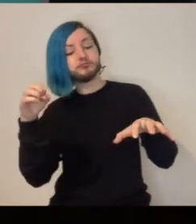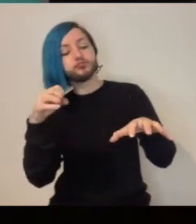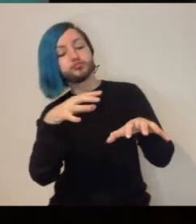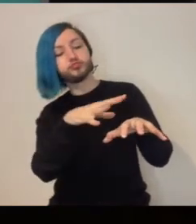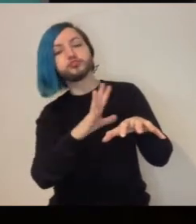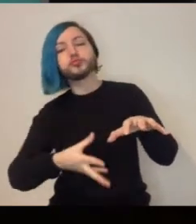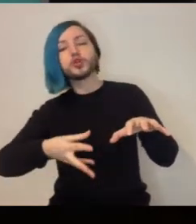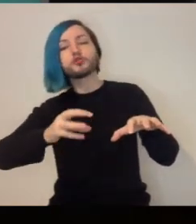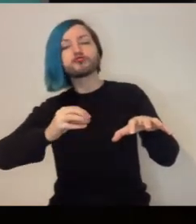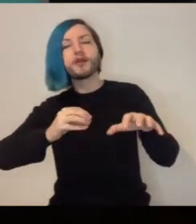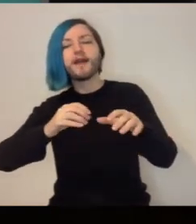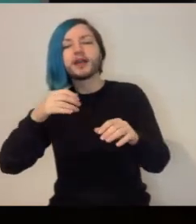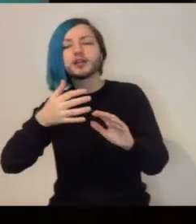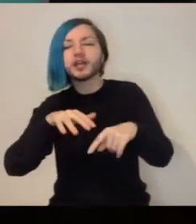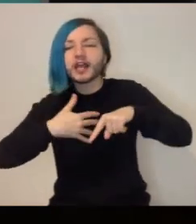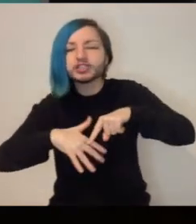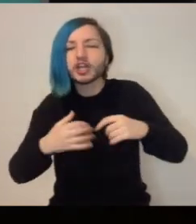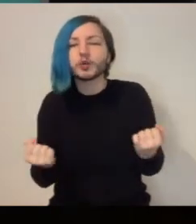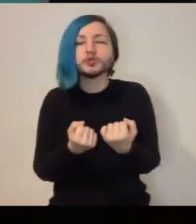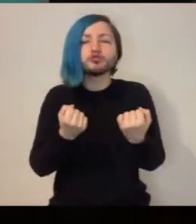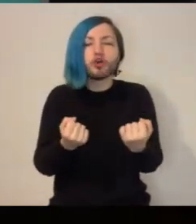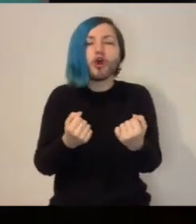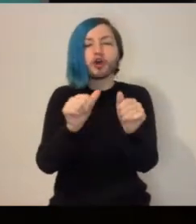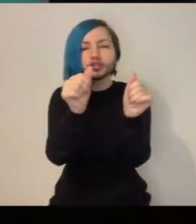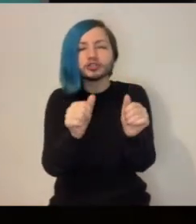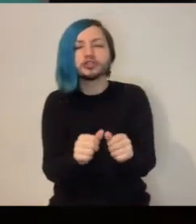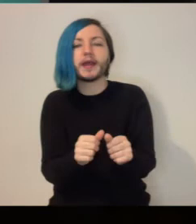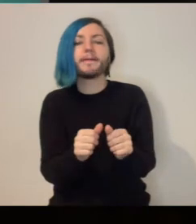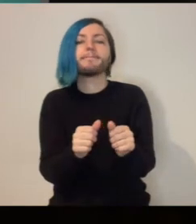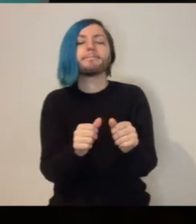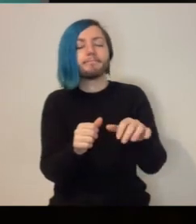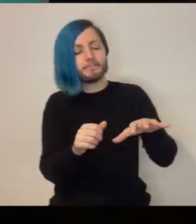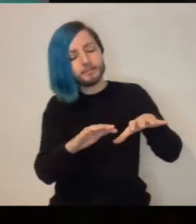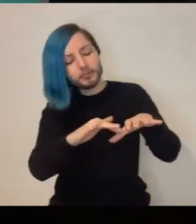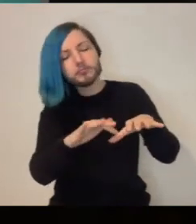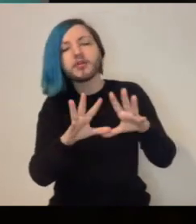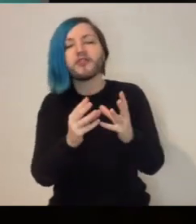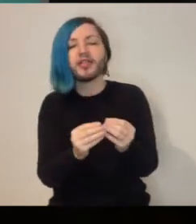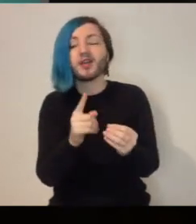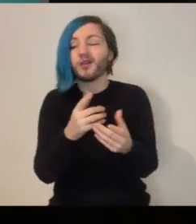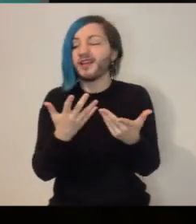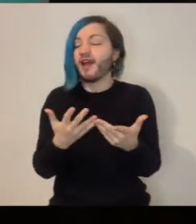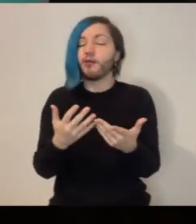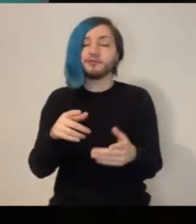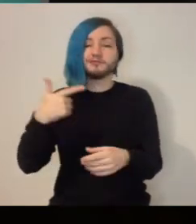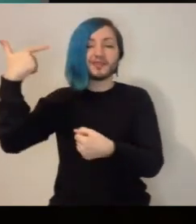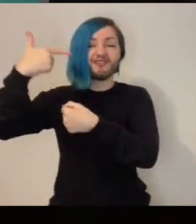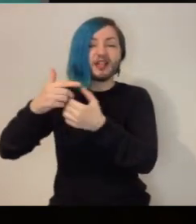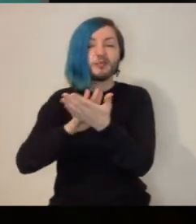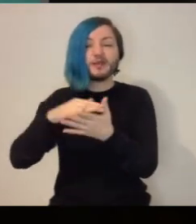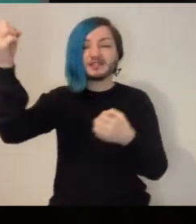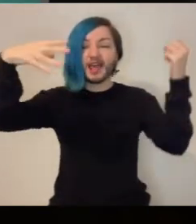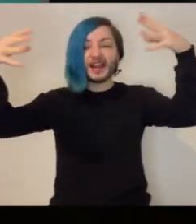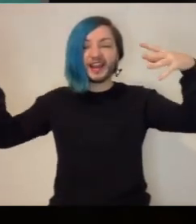gives nice shape and shadow to the hand, gives a nice strong shadow on the board behind the hand. In this instance, we've got a couple of